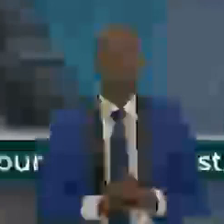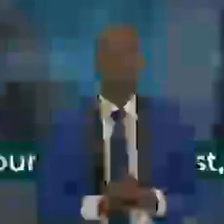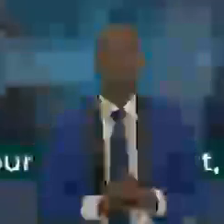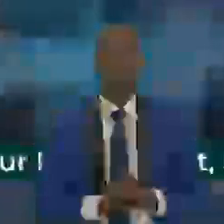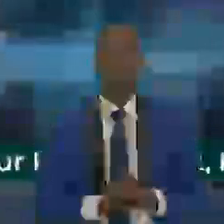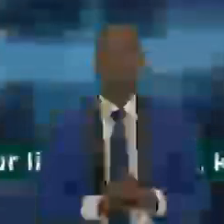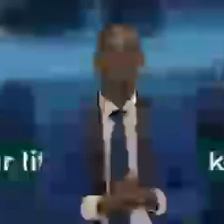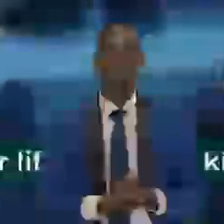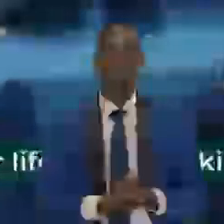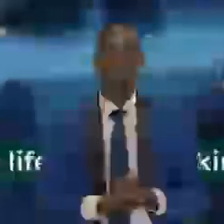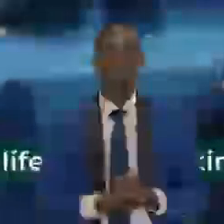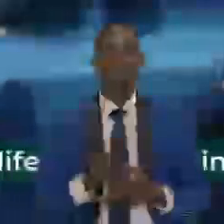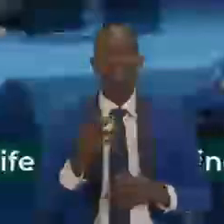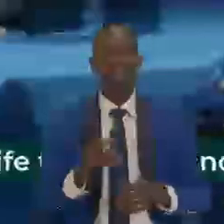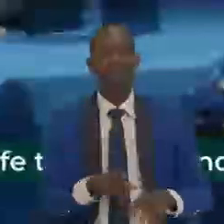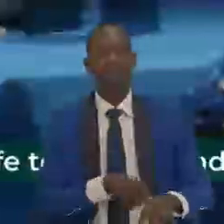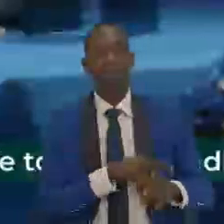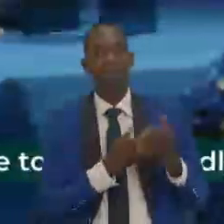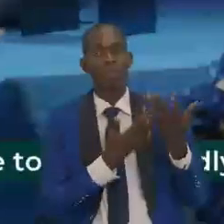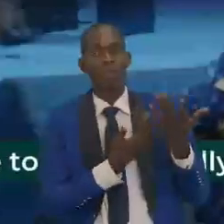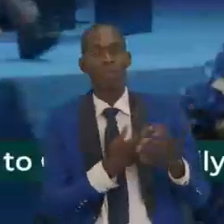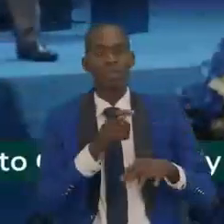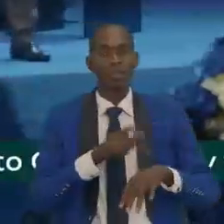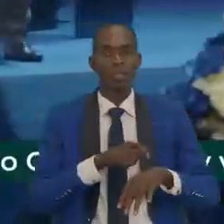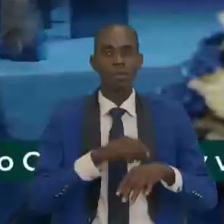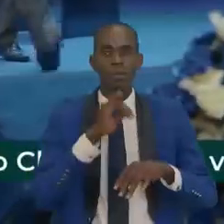The long-awaited moment has arrived.